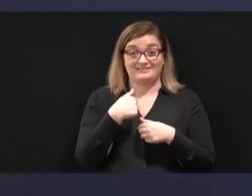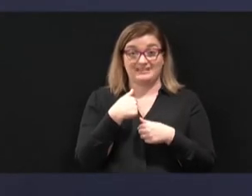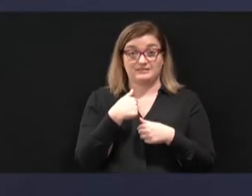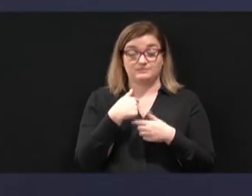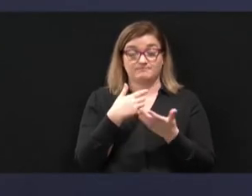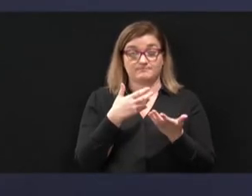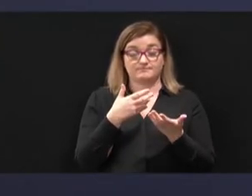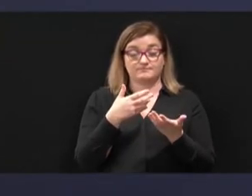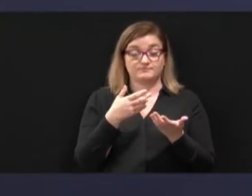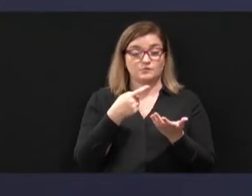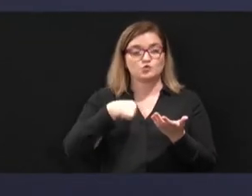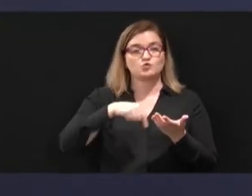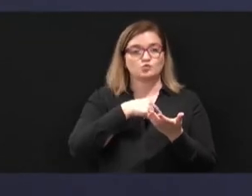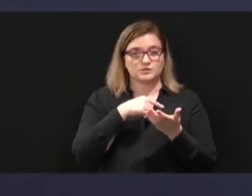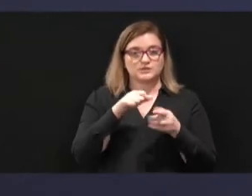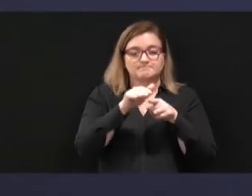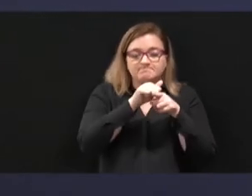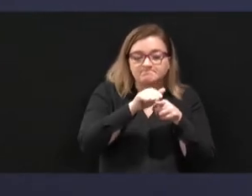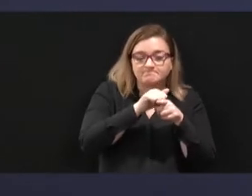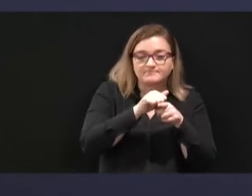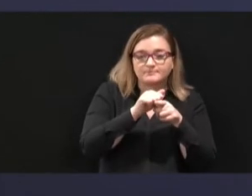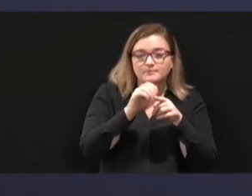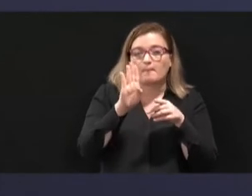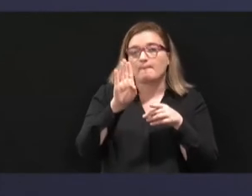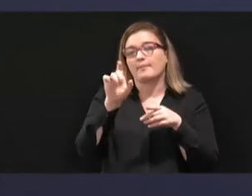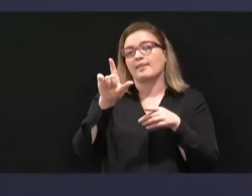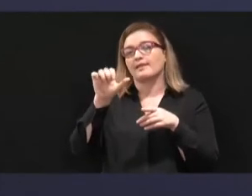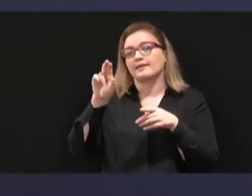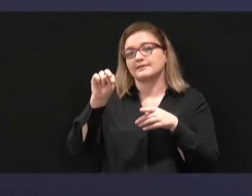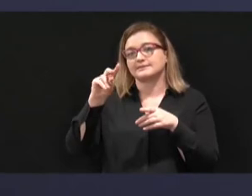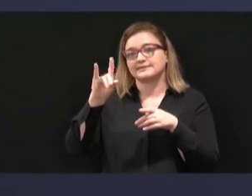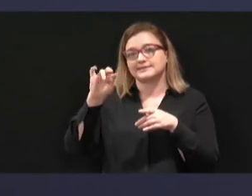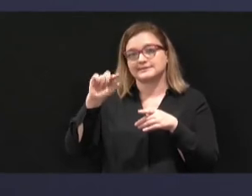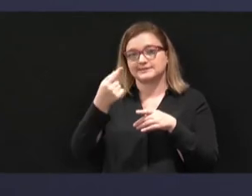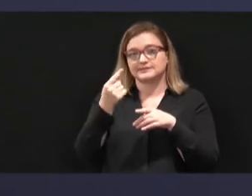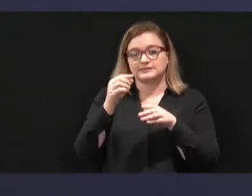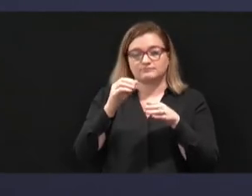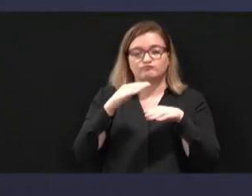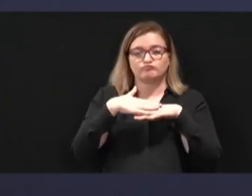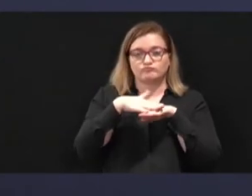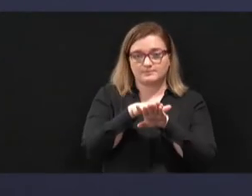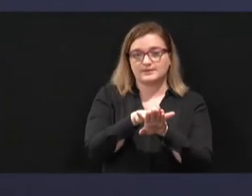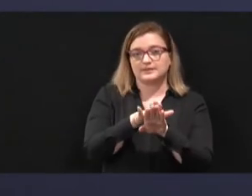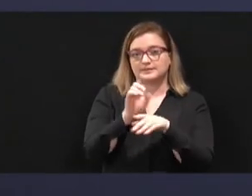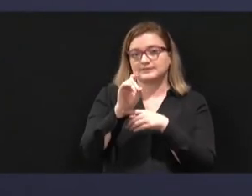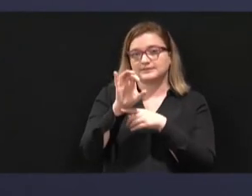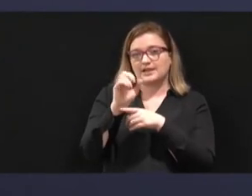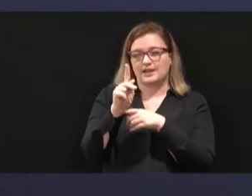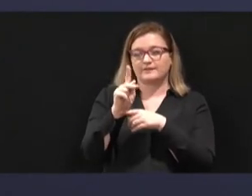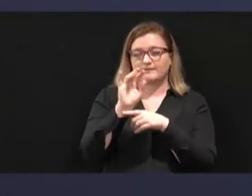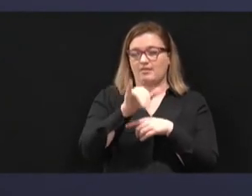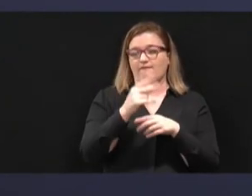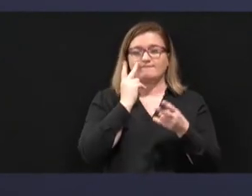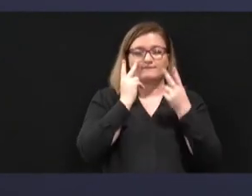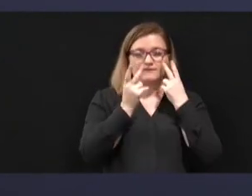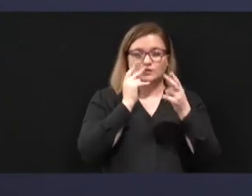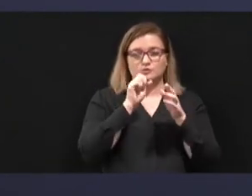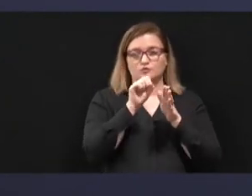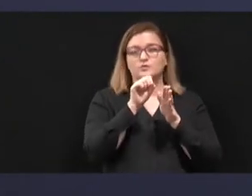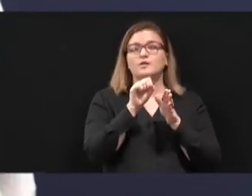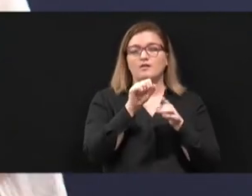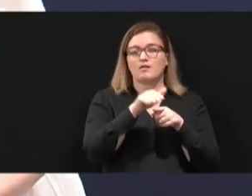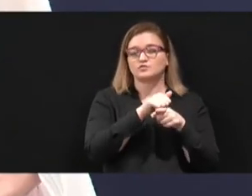when we did the blending drill deck, or the visual drill, and we had the